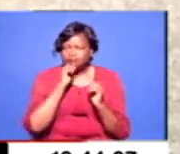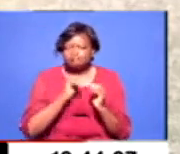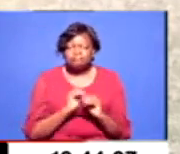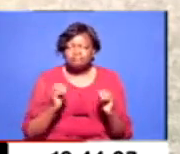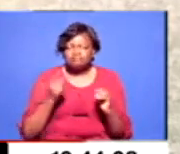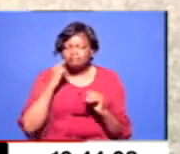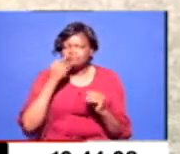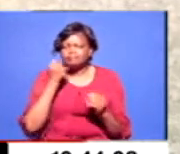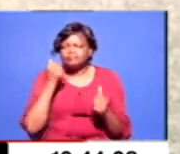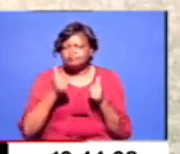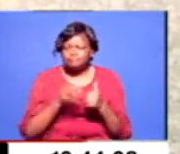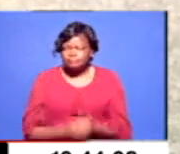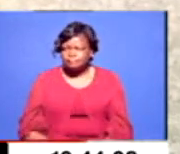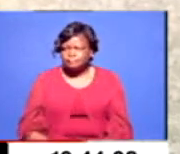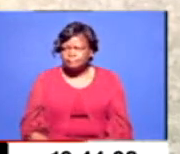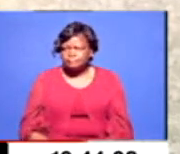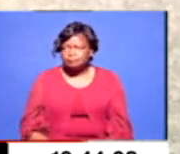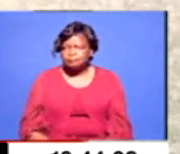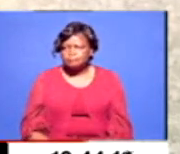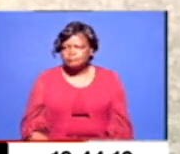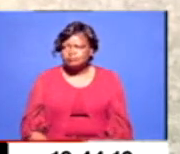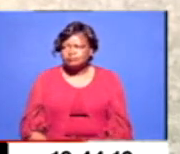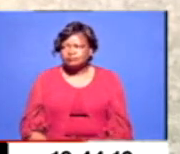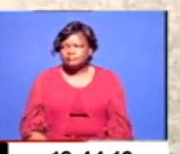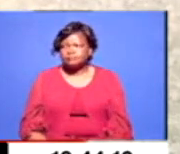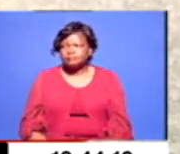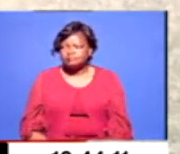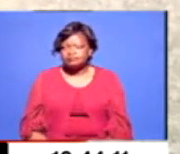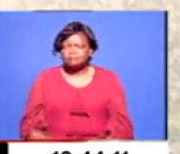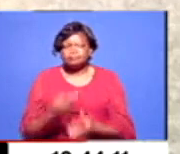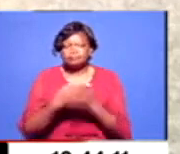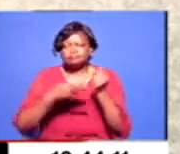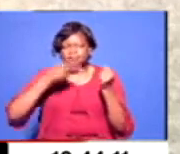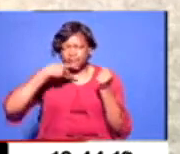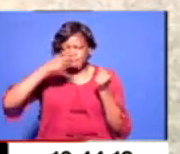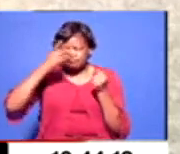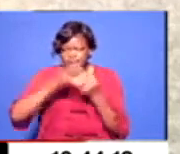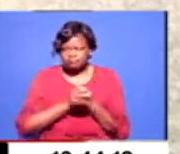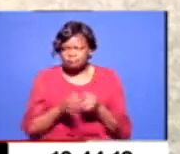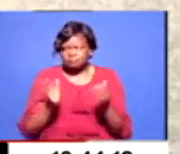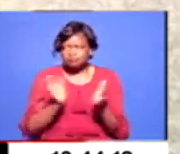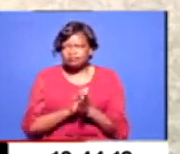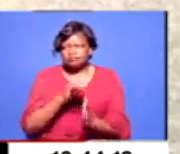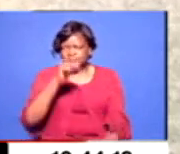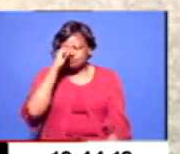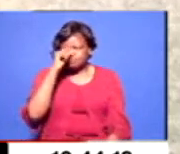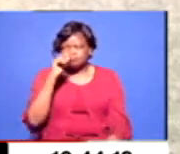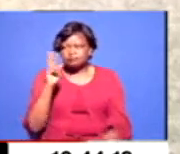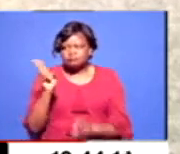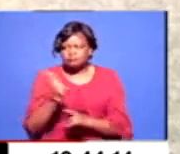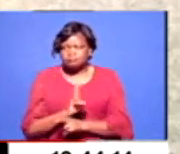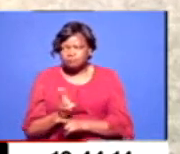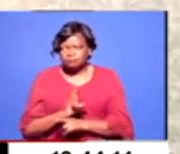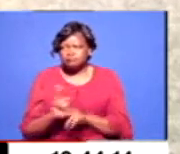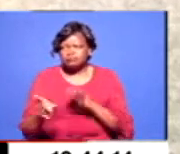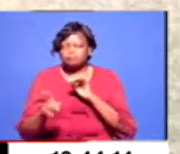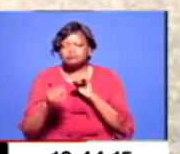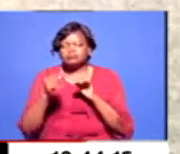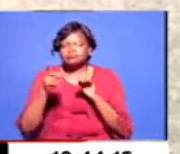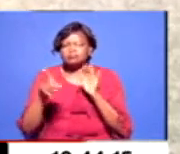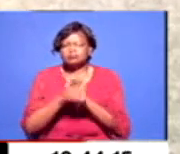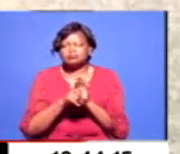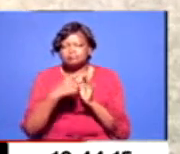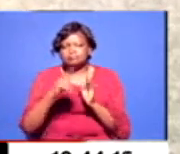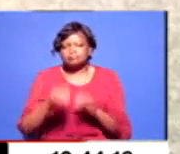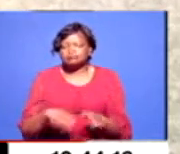best thing we can do, both parents and the government, is to use the law the right way,